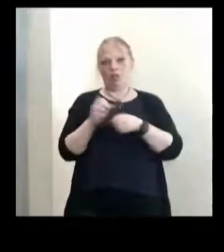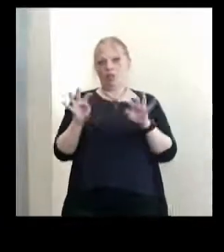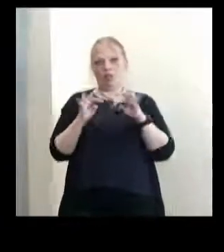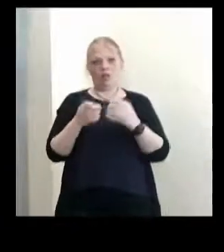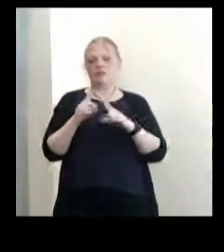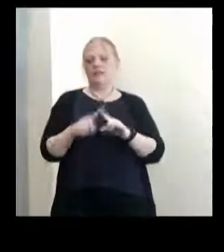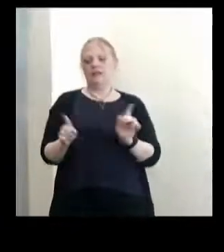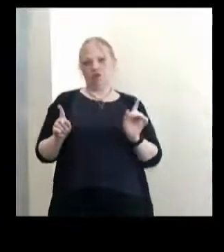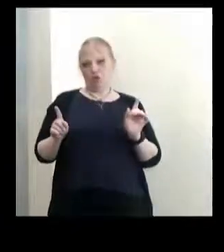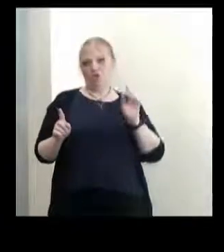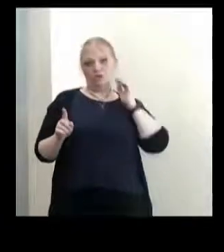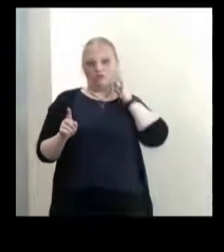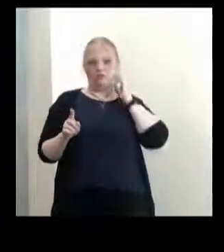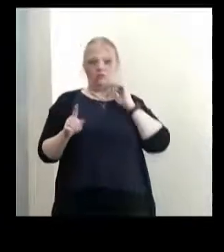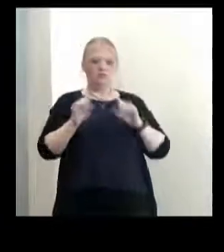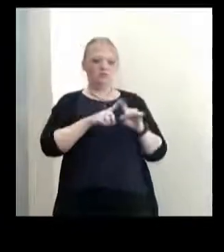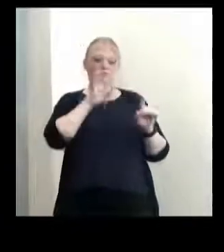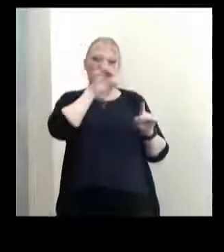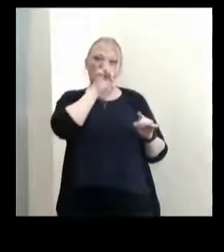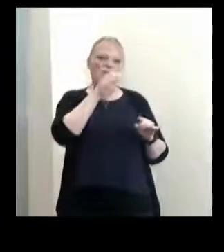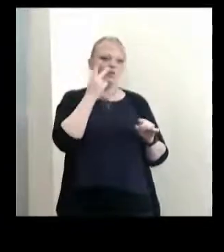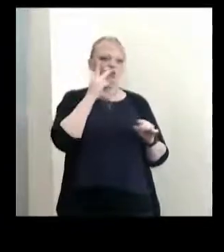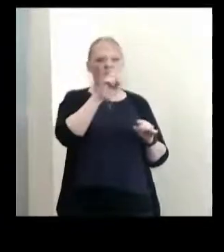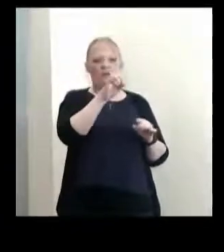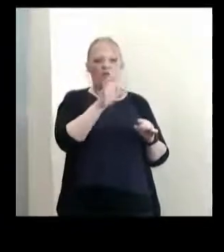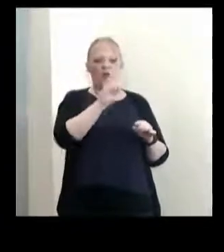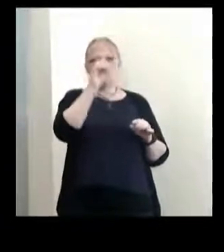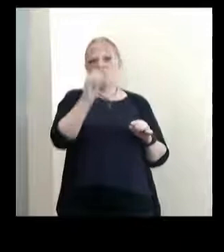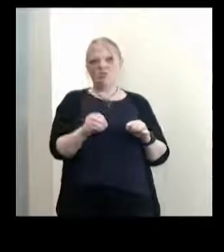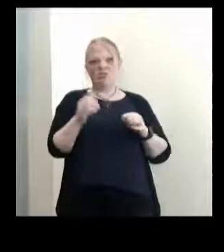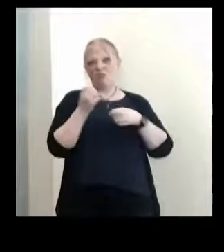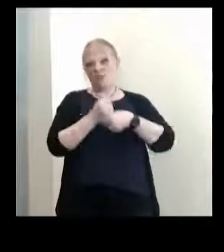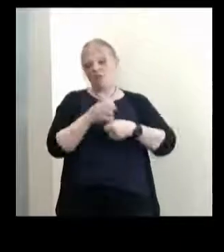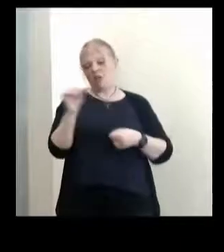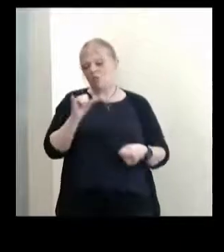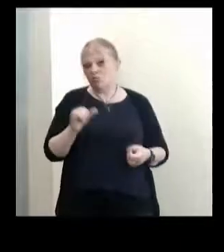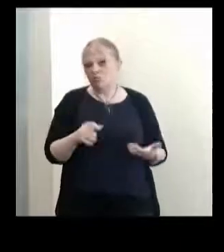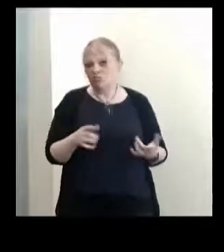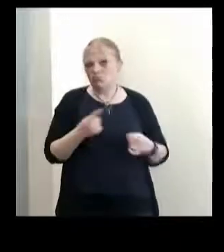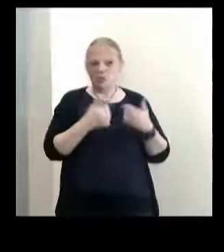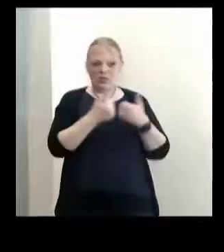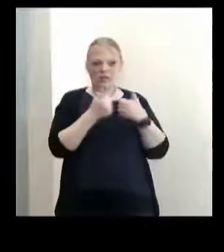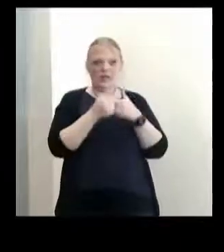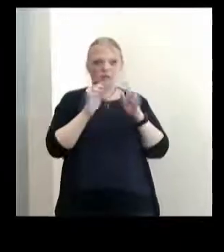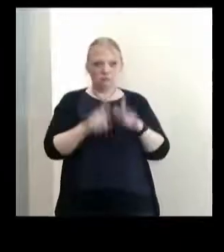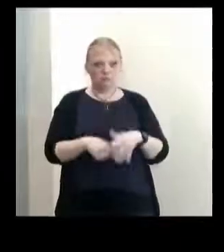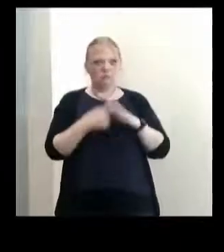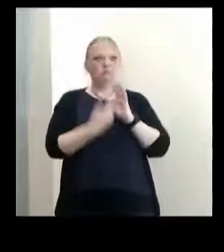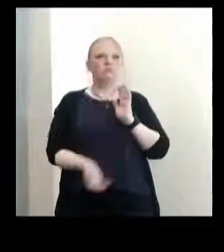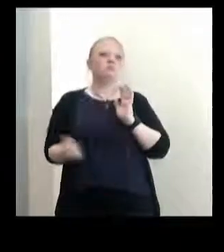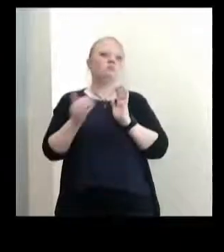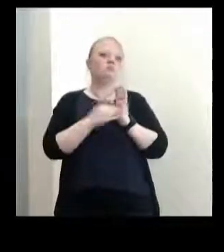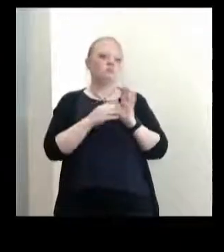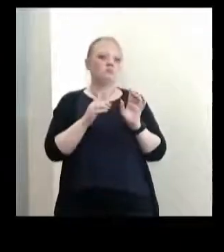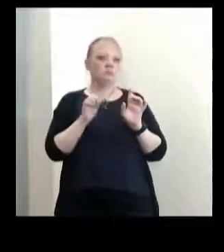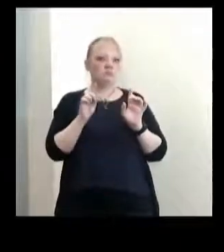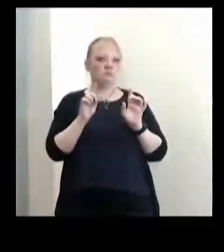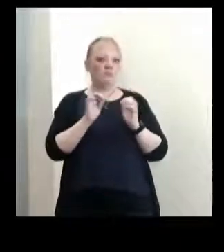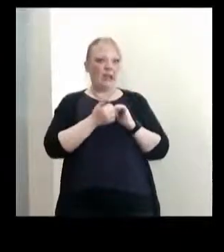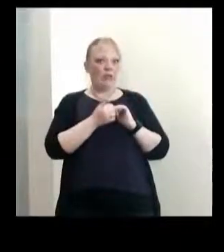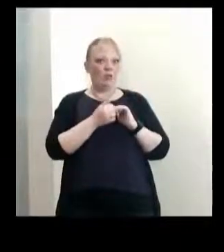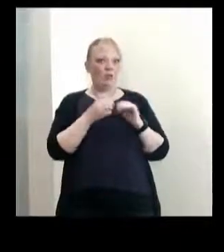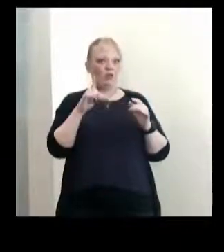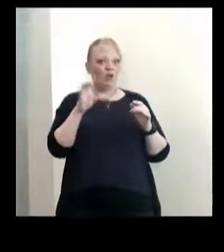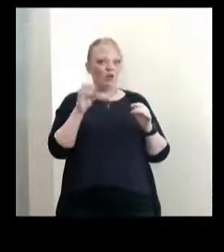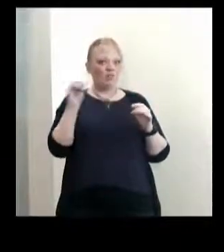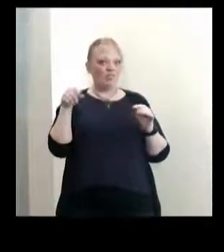different situation. But we'd love to see 100% at the baseball stadium too when games resume. But to do that, the only way you're going to get 100% people in the